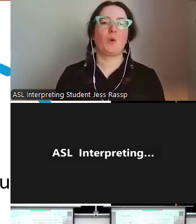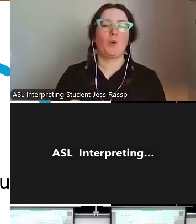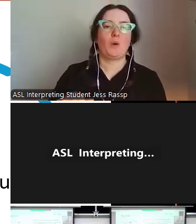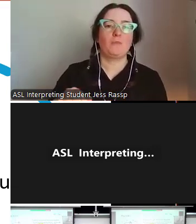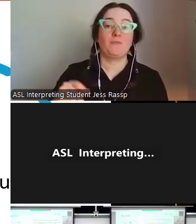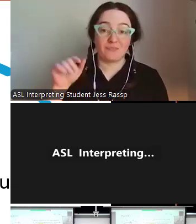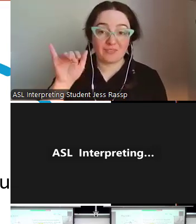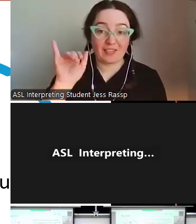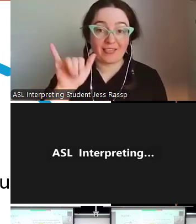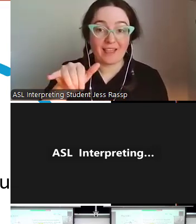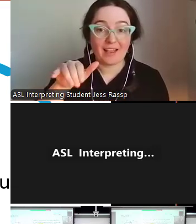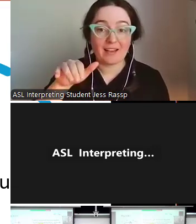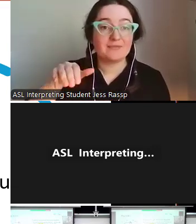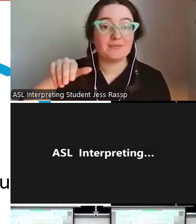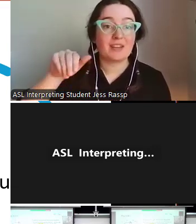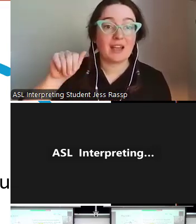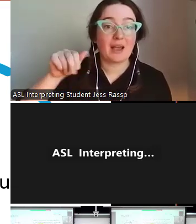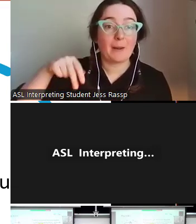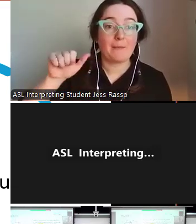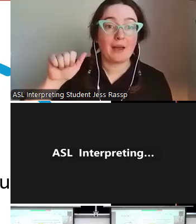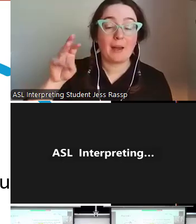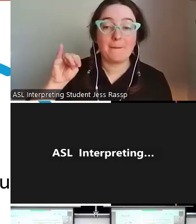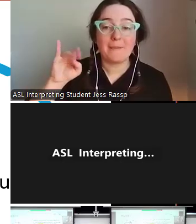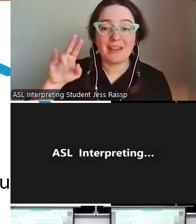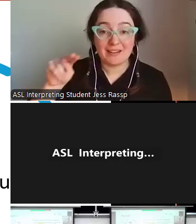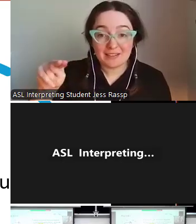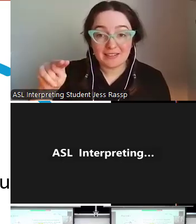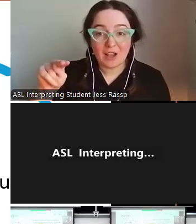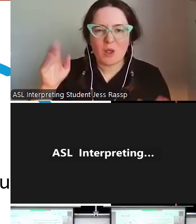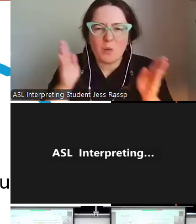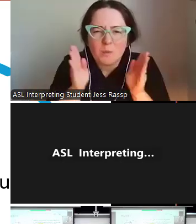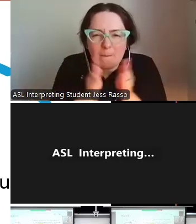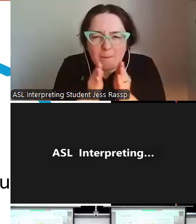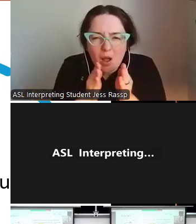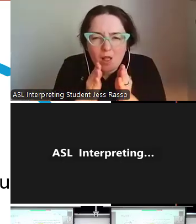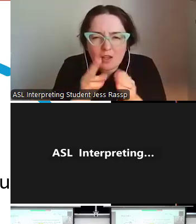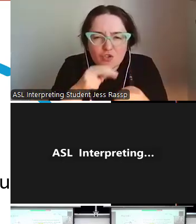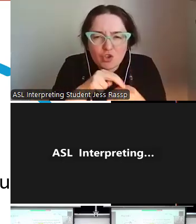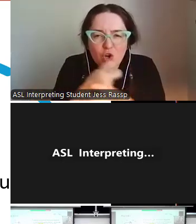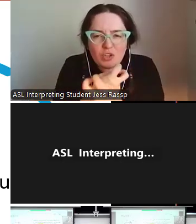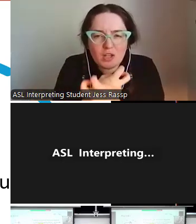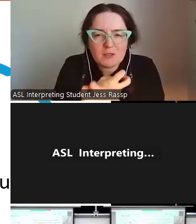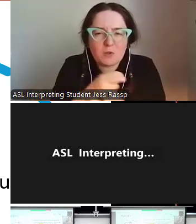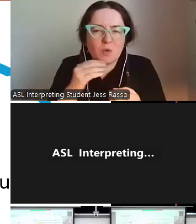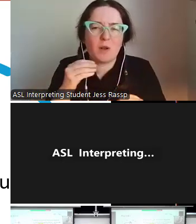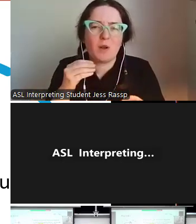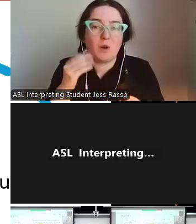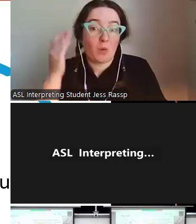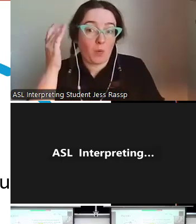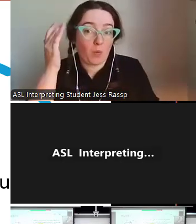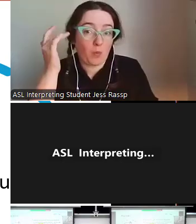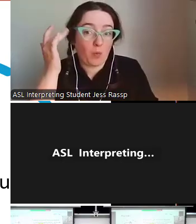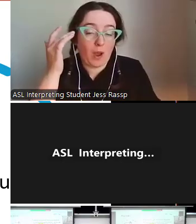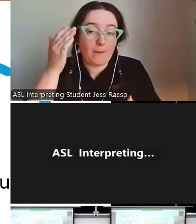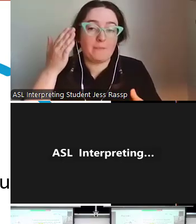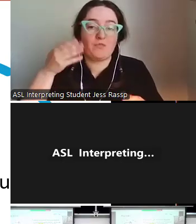known neurotoxin that's a polypeptide. All right. And it passes through the blood-brain barrier. So it very easily